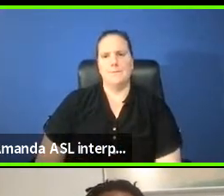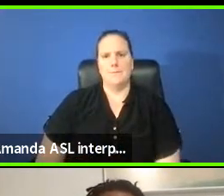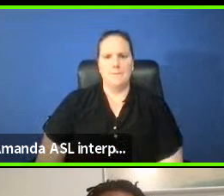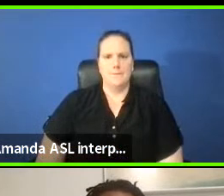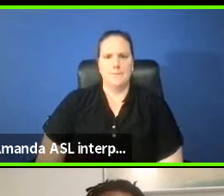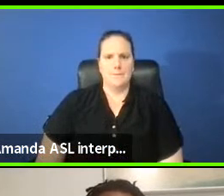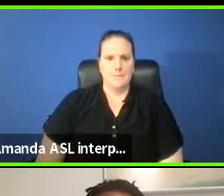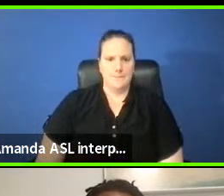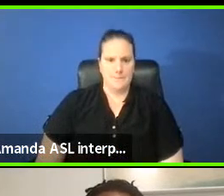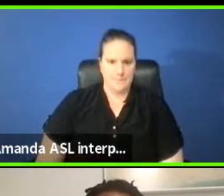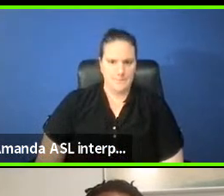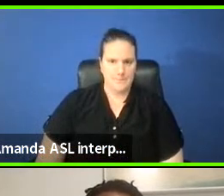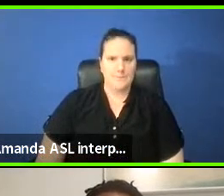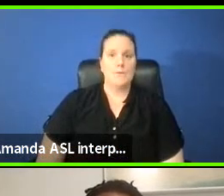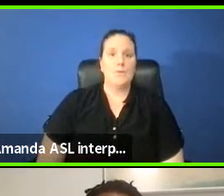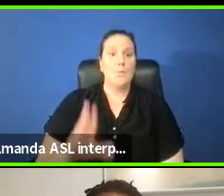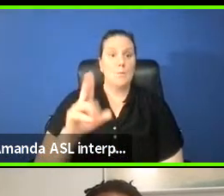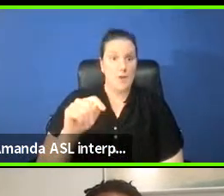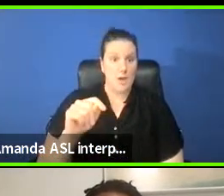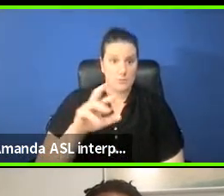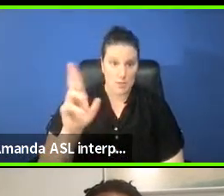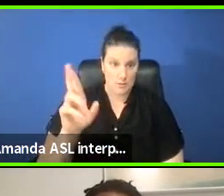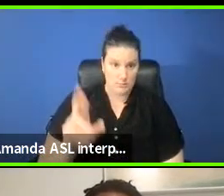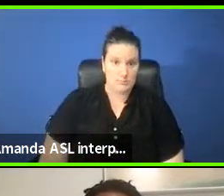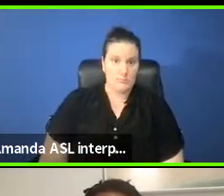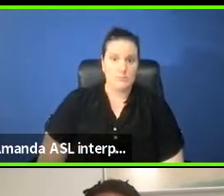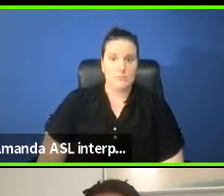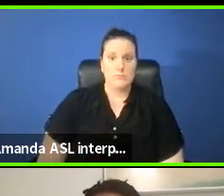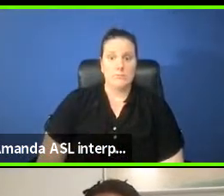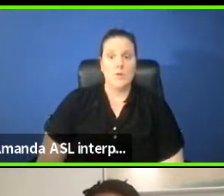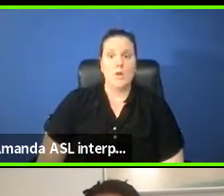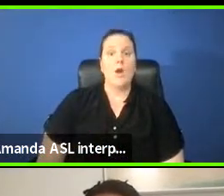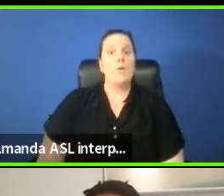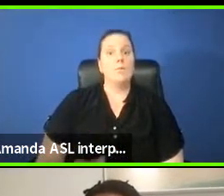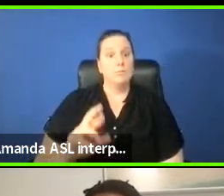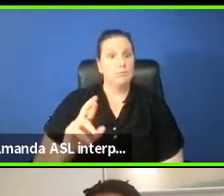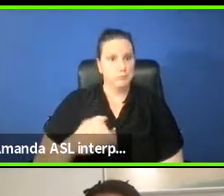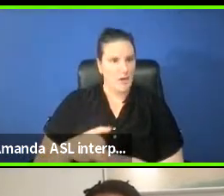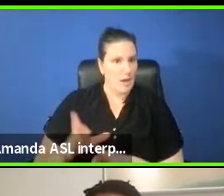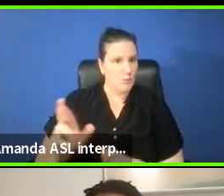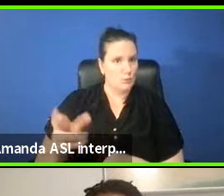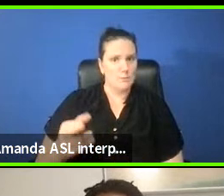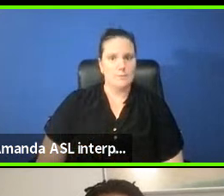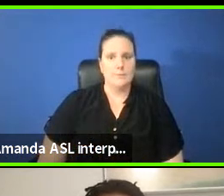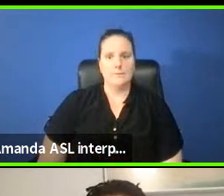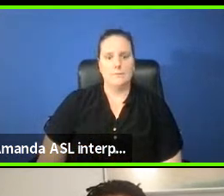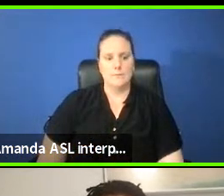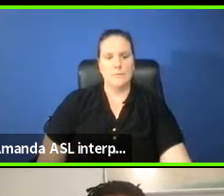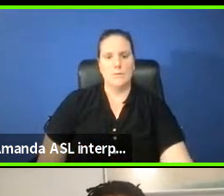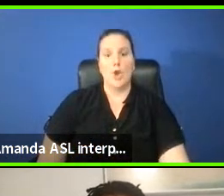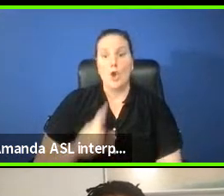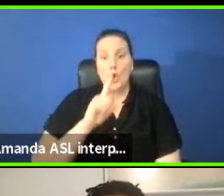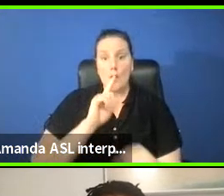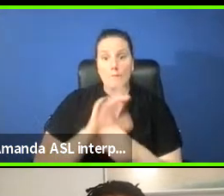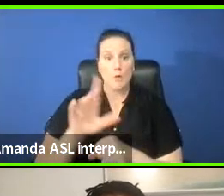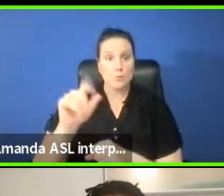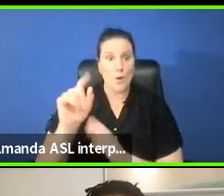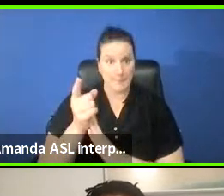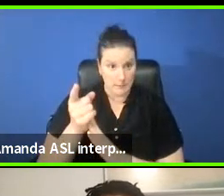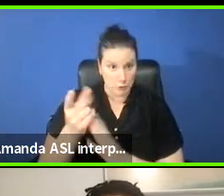All right, Brent, you ready to put us in our breakouts? Yep, just want to confirm that 20 minutes is what you'd